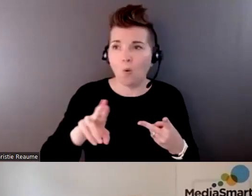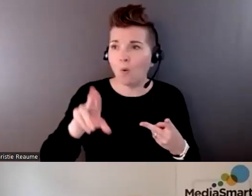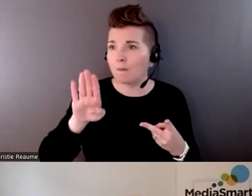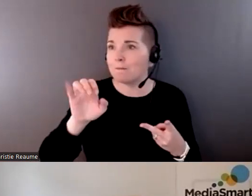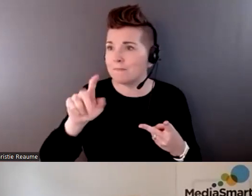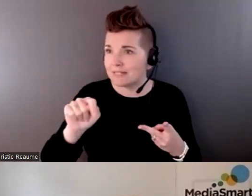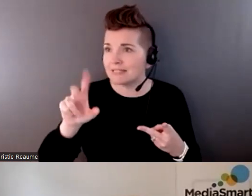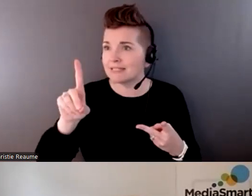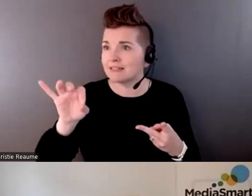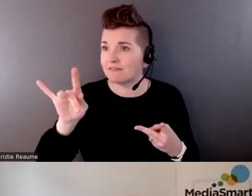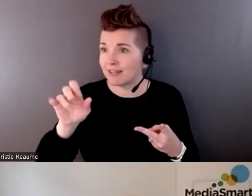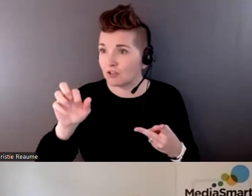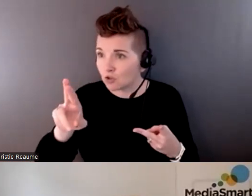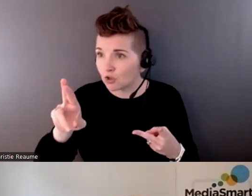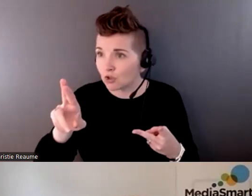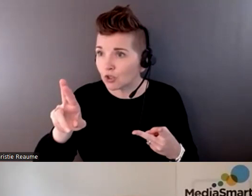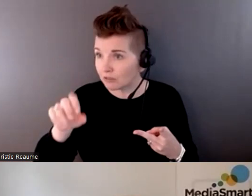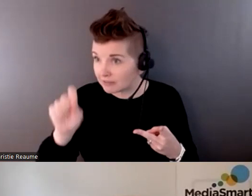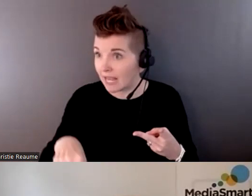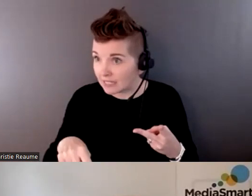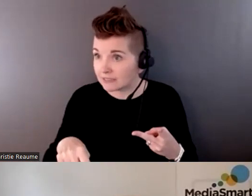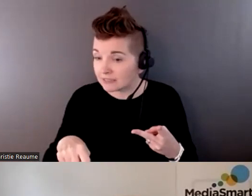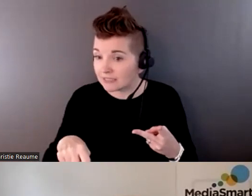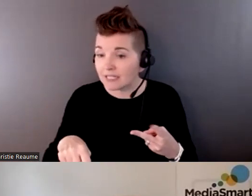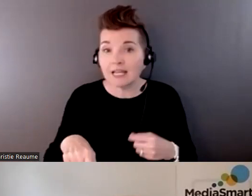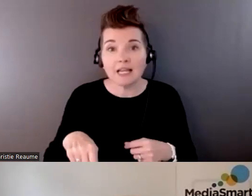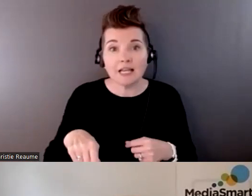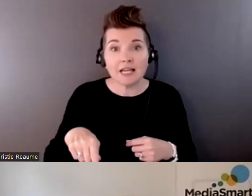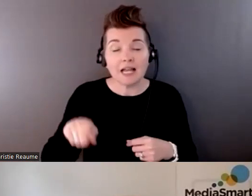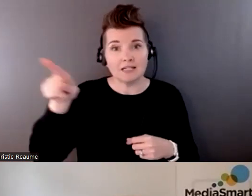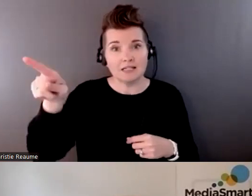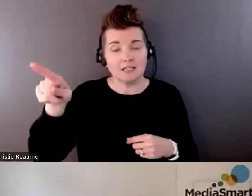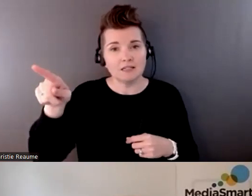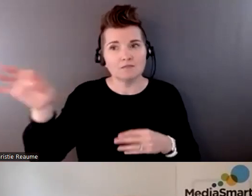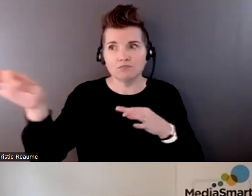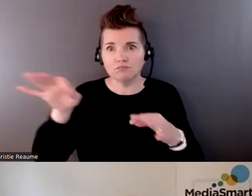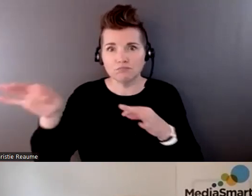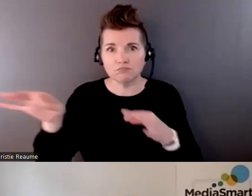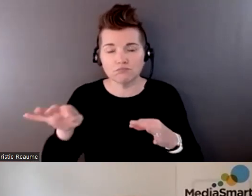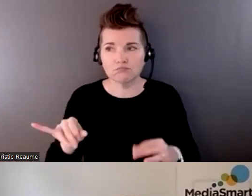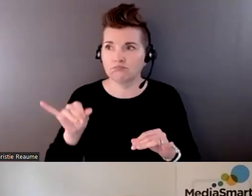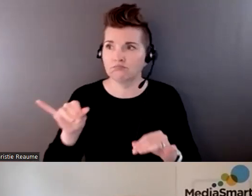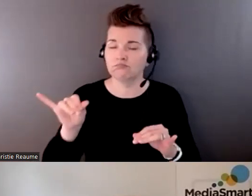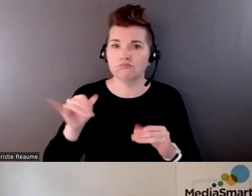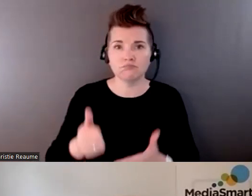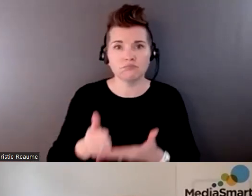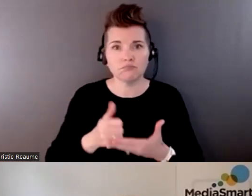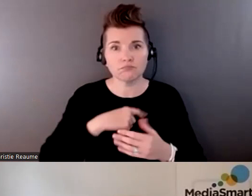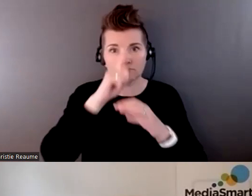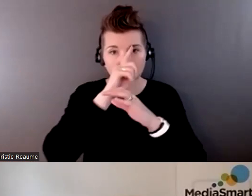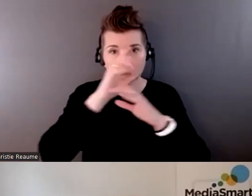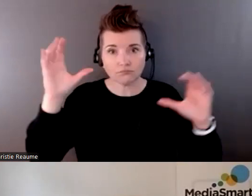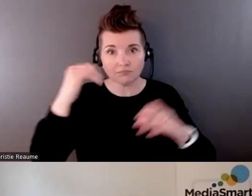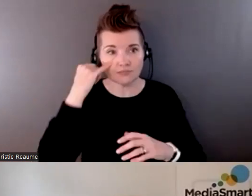whatever and uh I got some really satisfactory answers because when I look on the internet it gives you